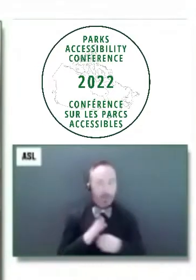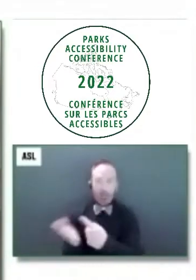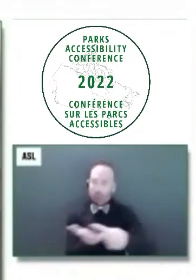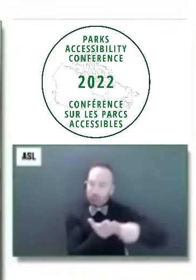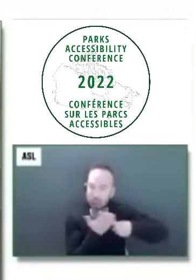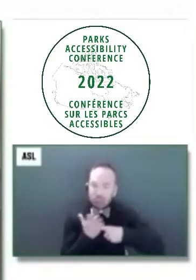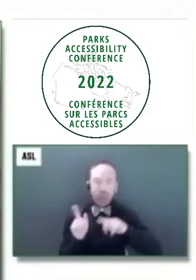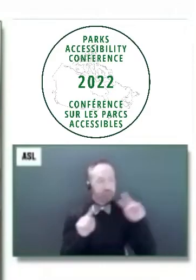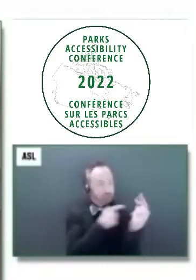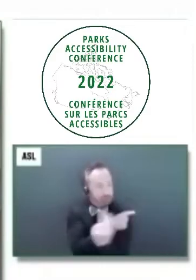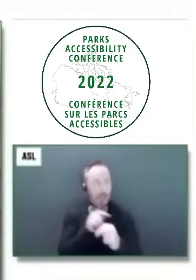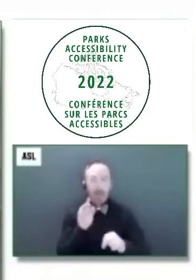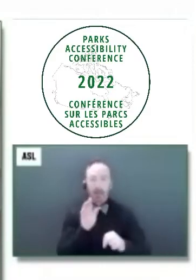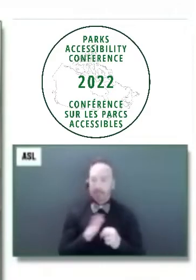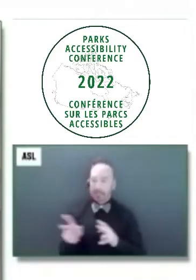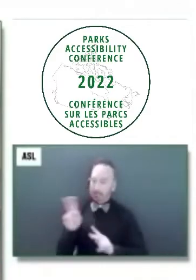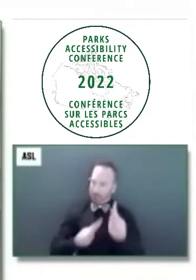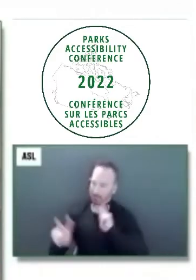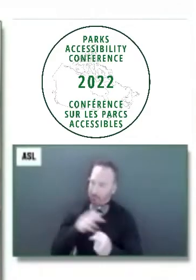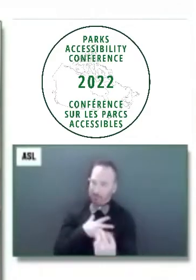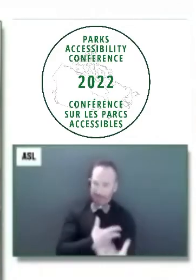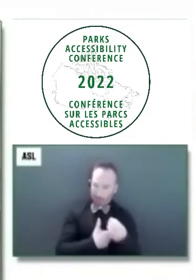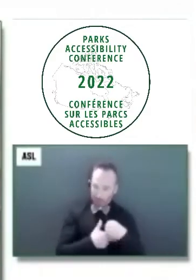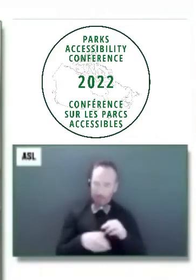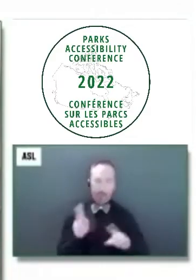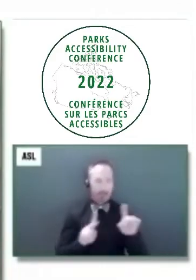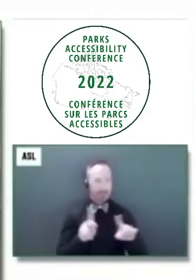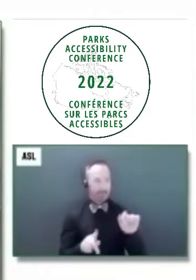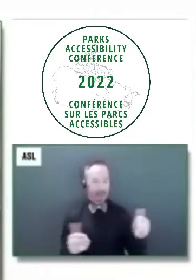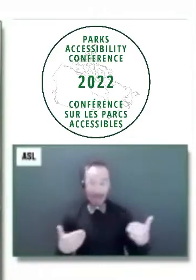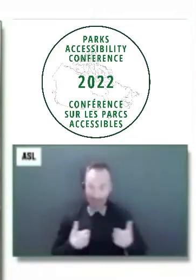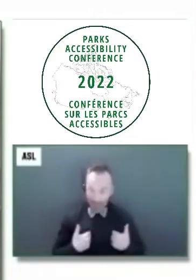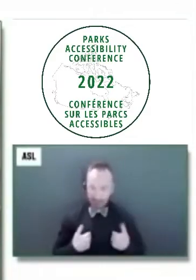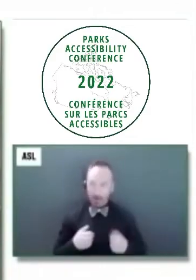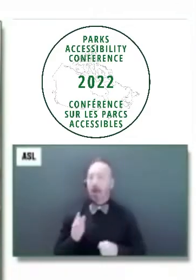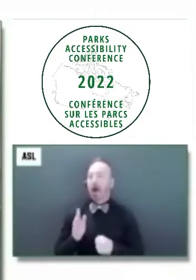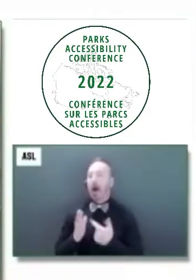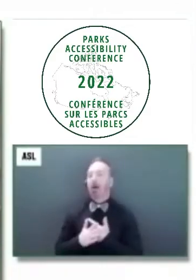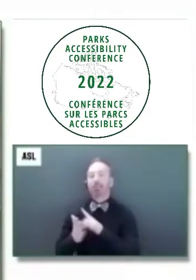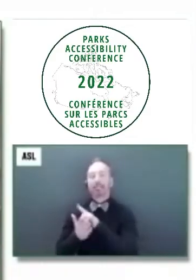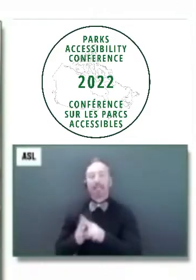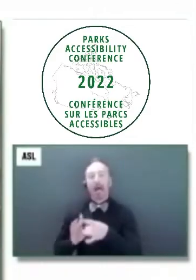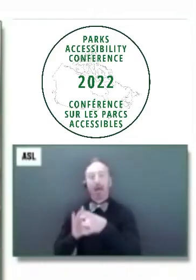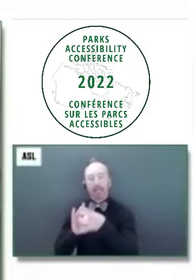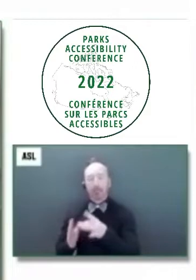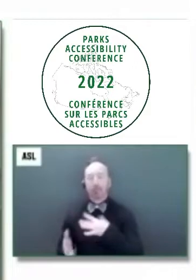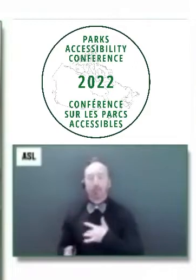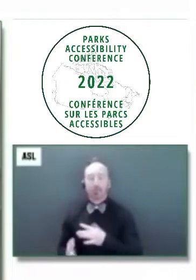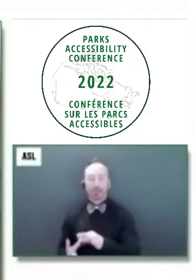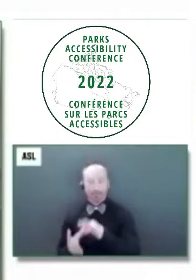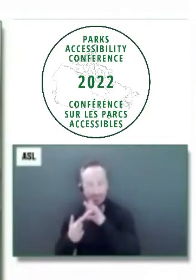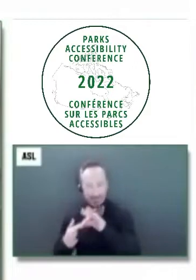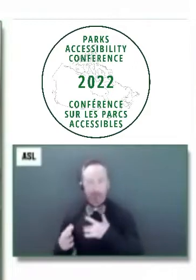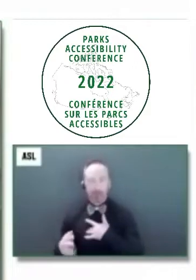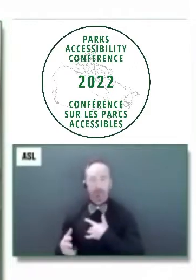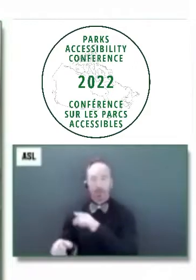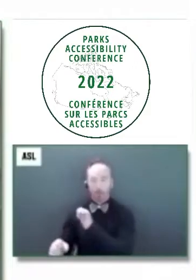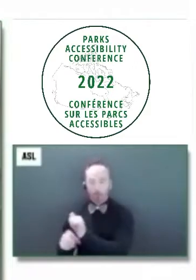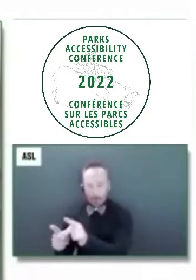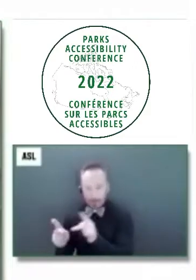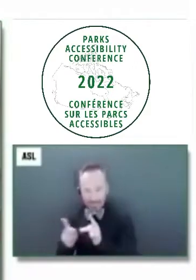and working to design solutions in our unique spaces and places, in effect, building a network of commitment and